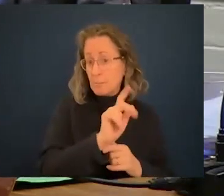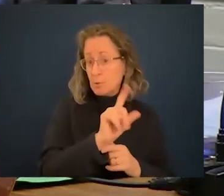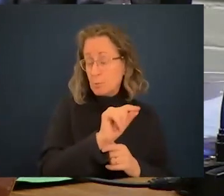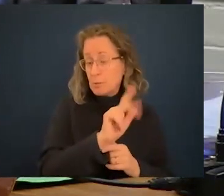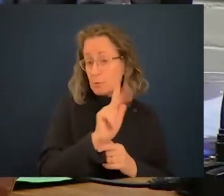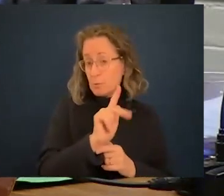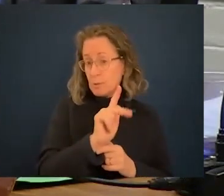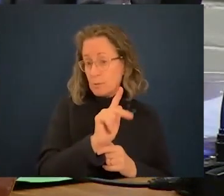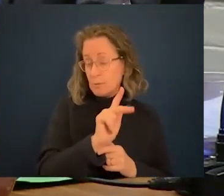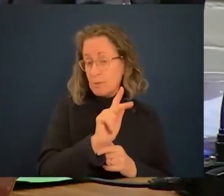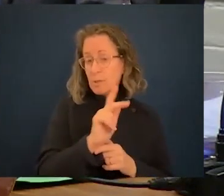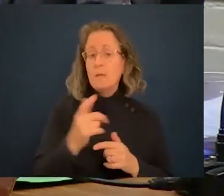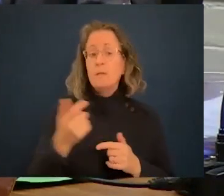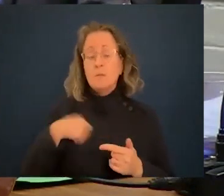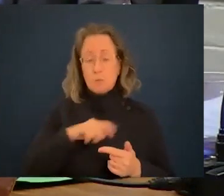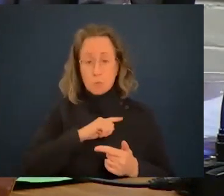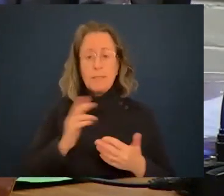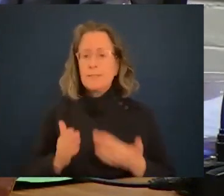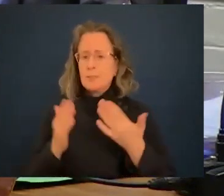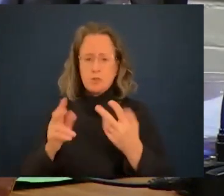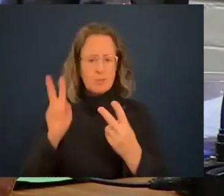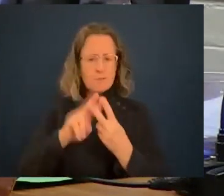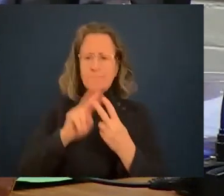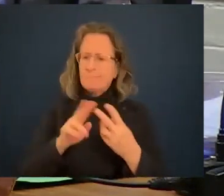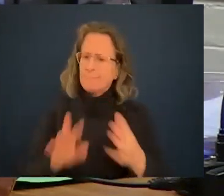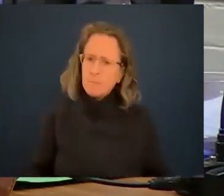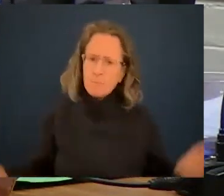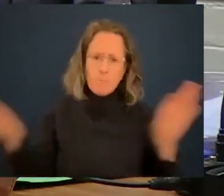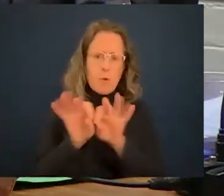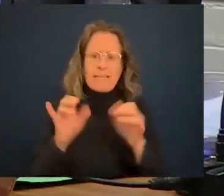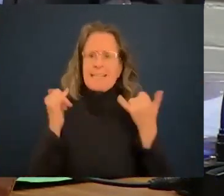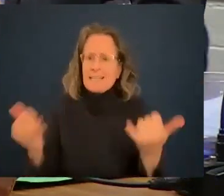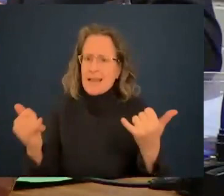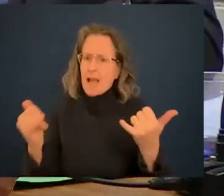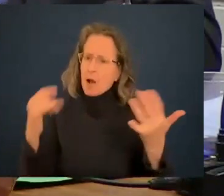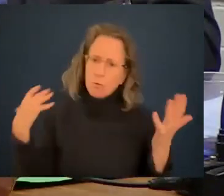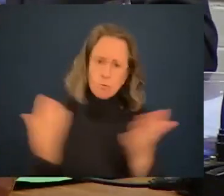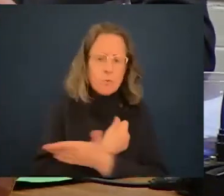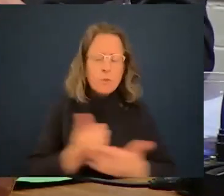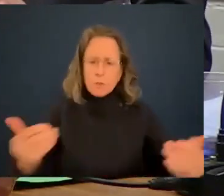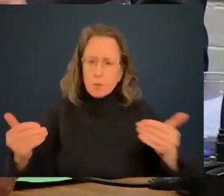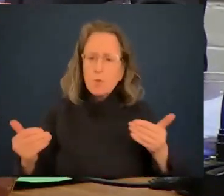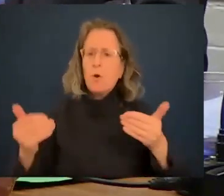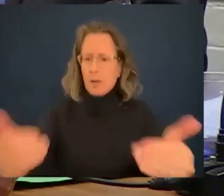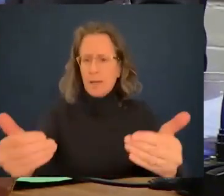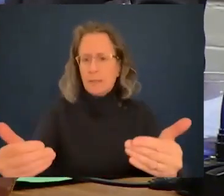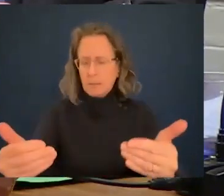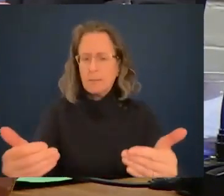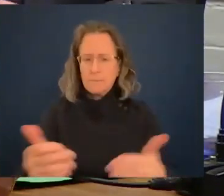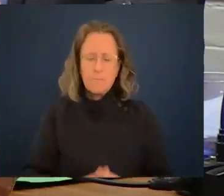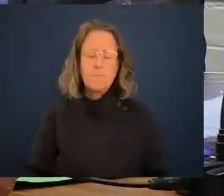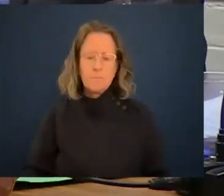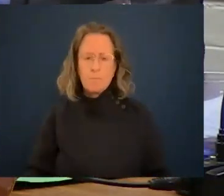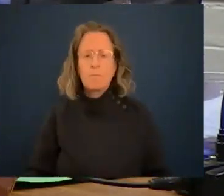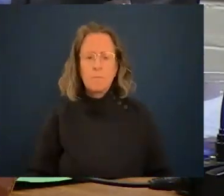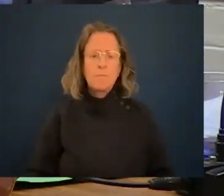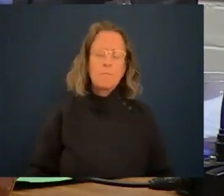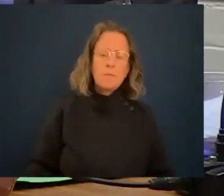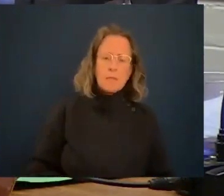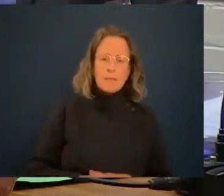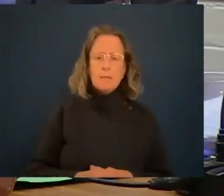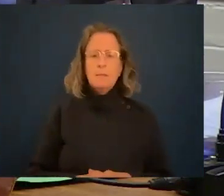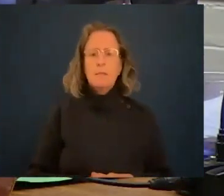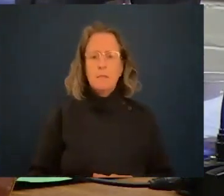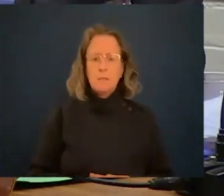adequate time to analyze and determine a long-term Fire EMS approach we have no recommendation about the remaining